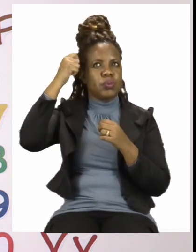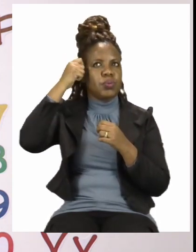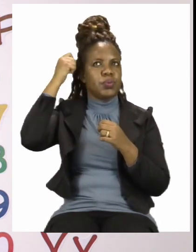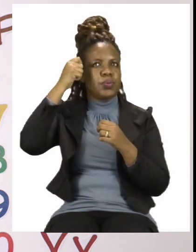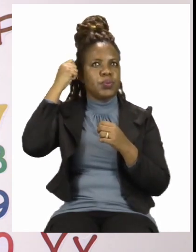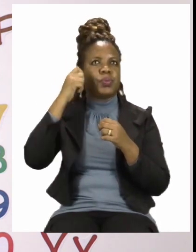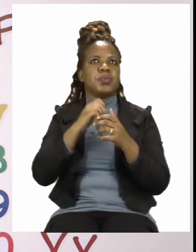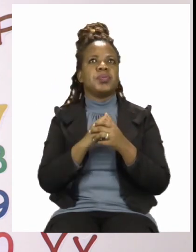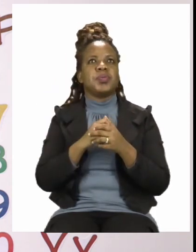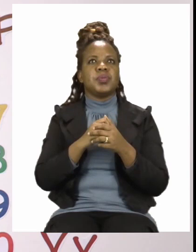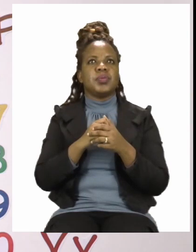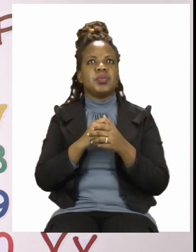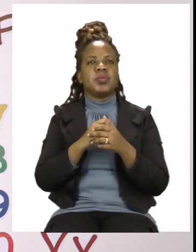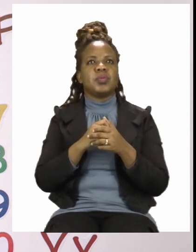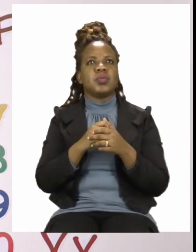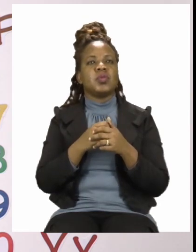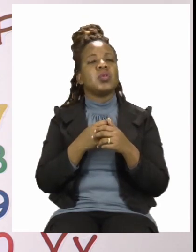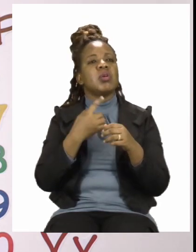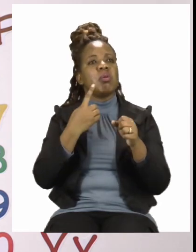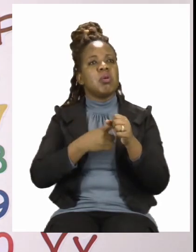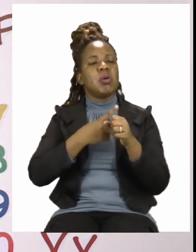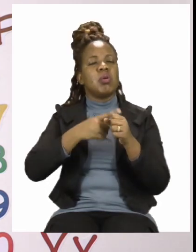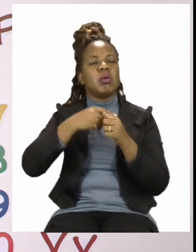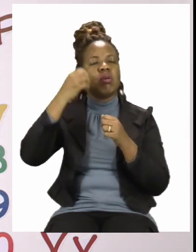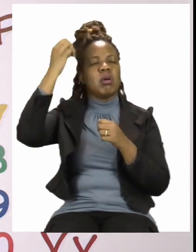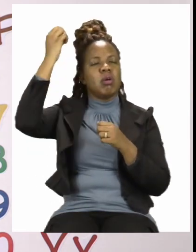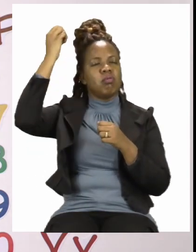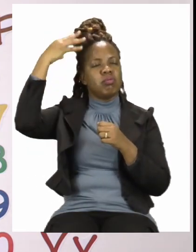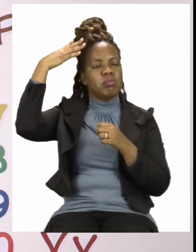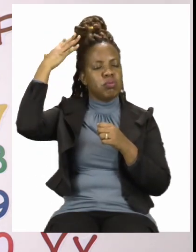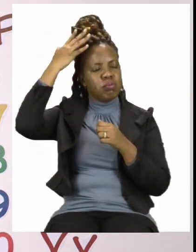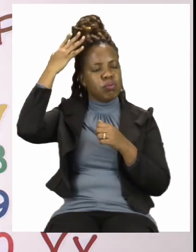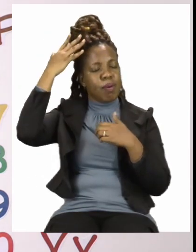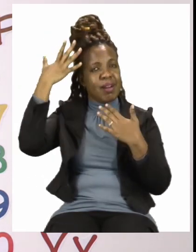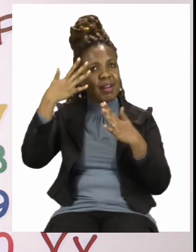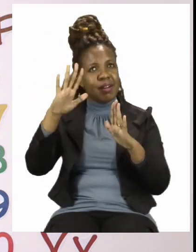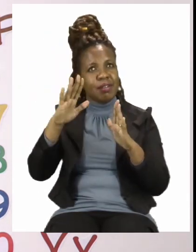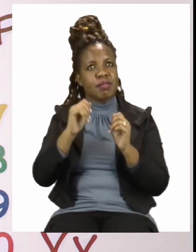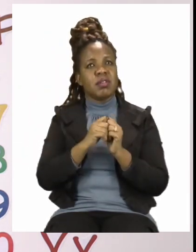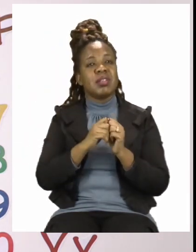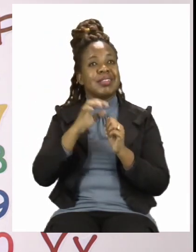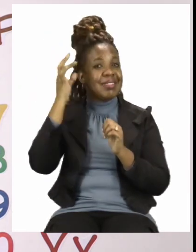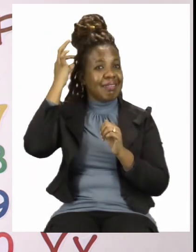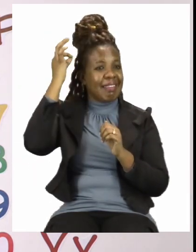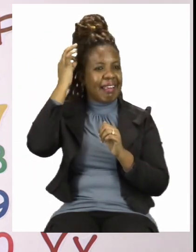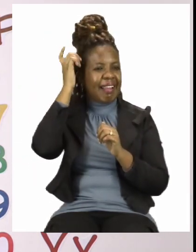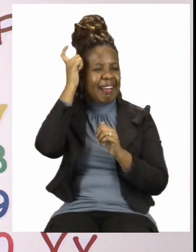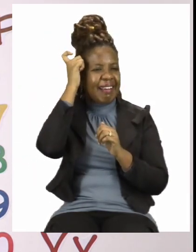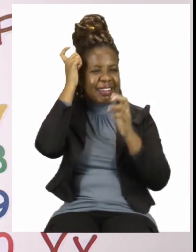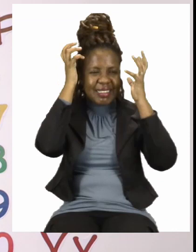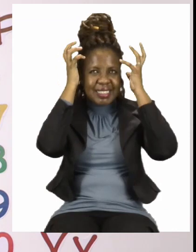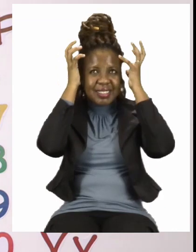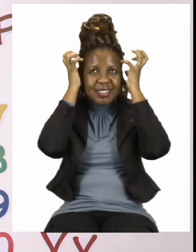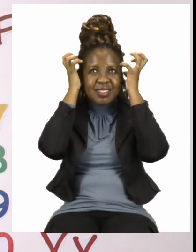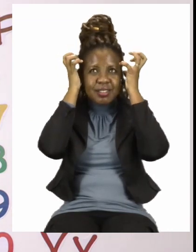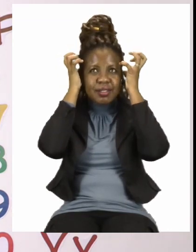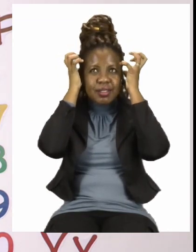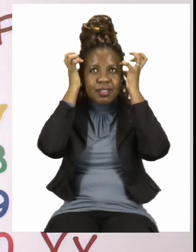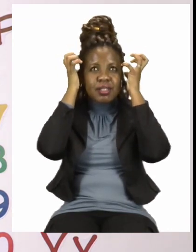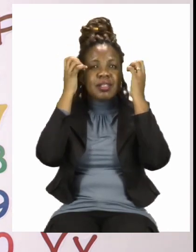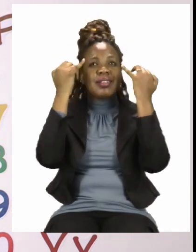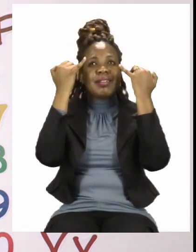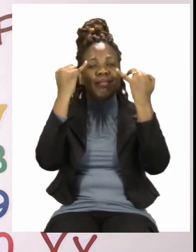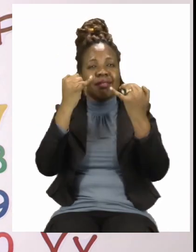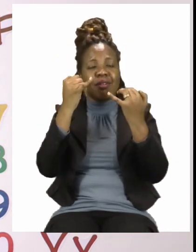shower, we need to comb our hair. So we use a comb, or if your hair needs a